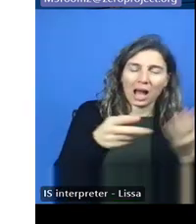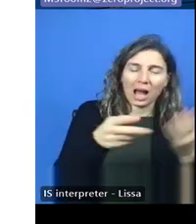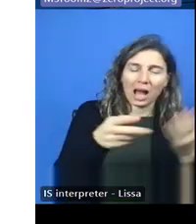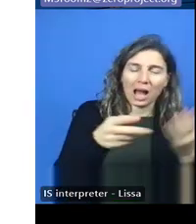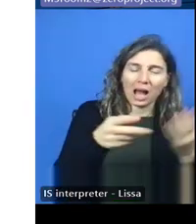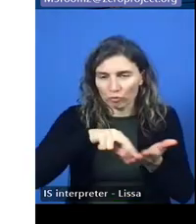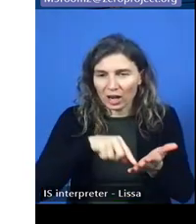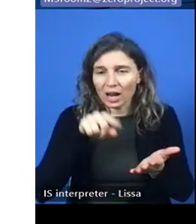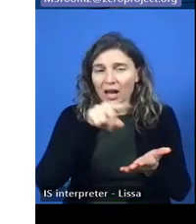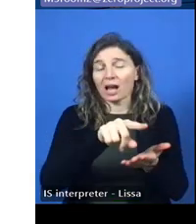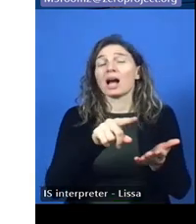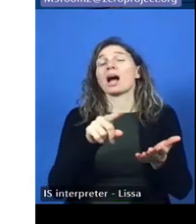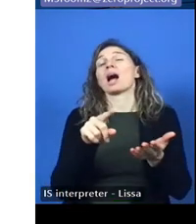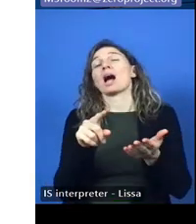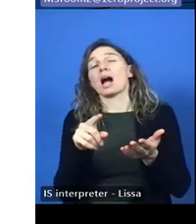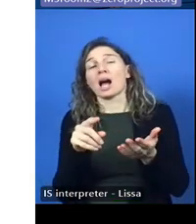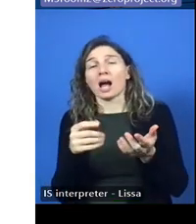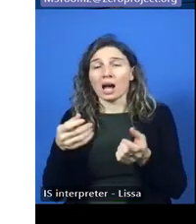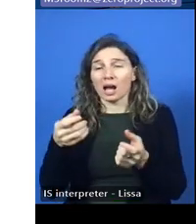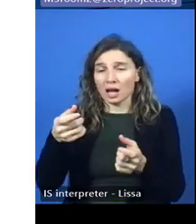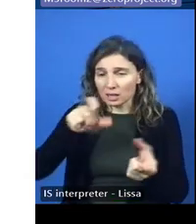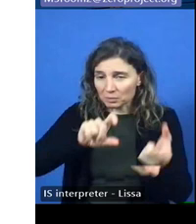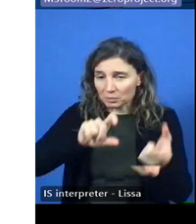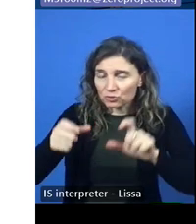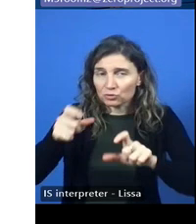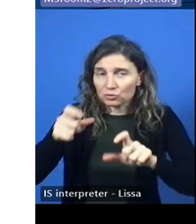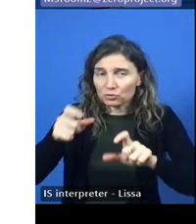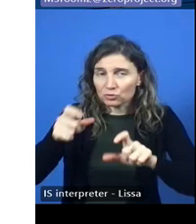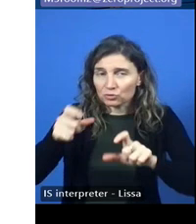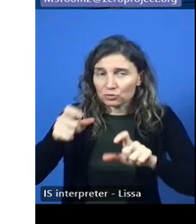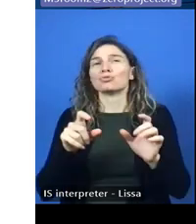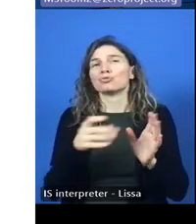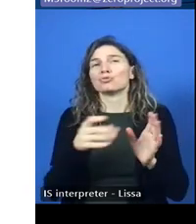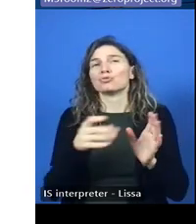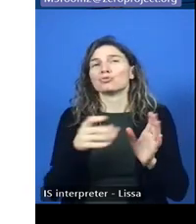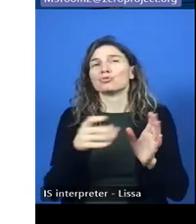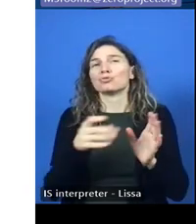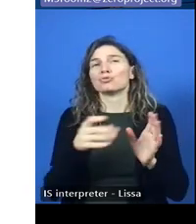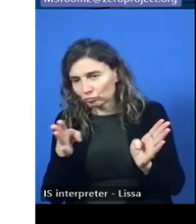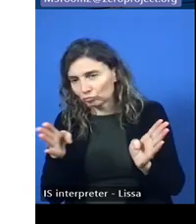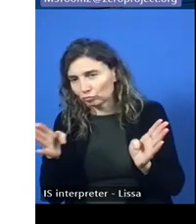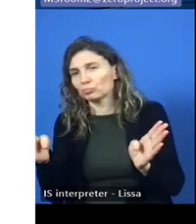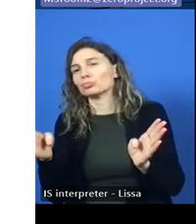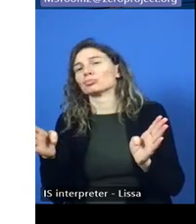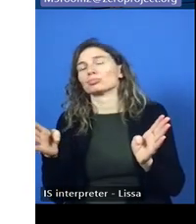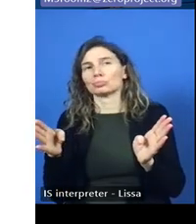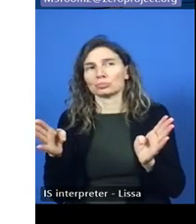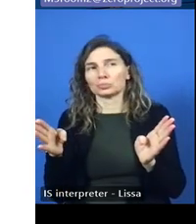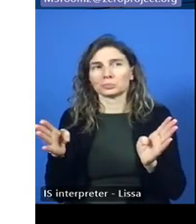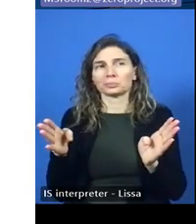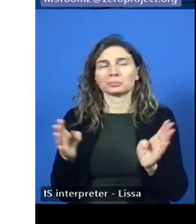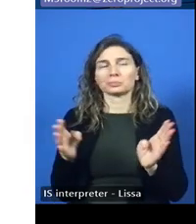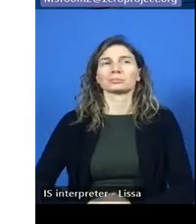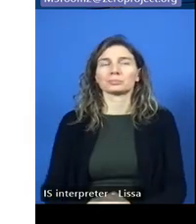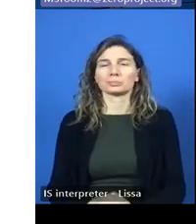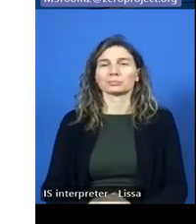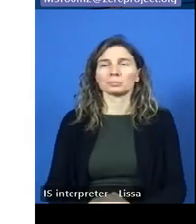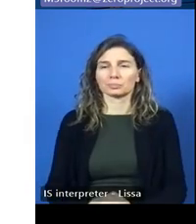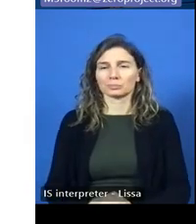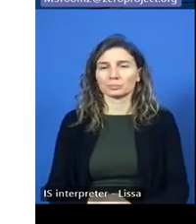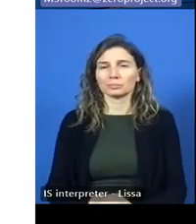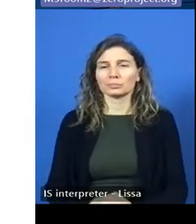their knowledge since they didn't have any access to formal education prior to the start of the program. In the last years,